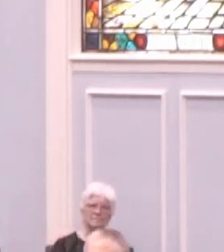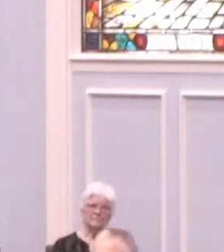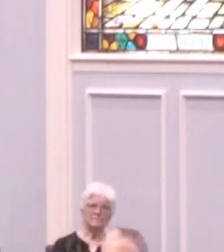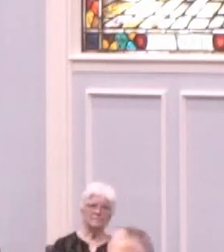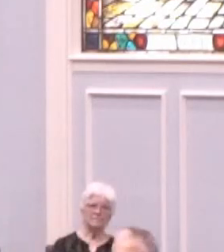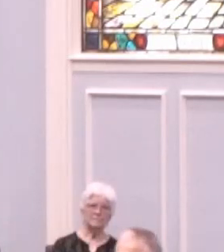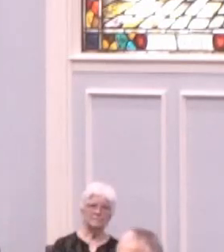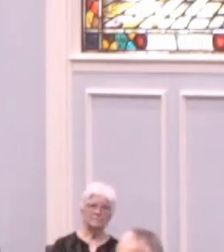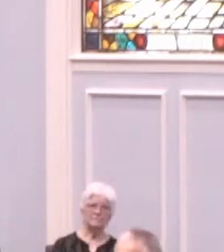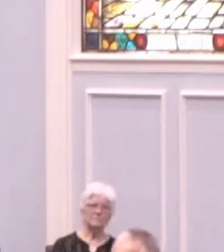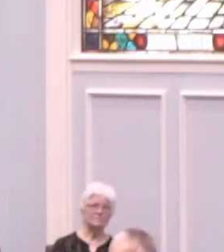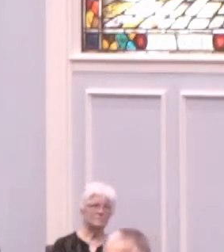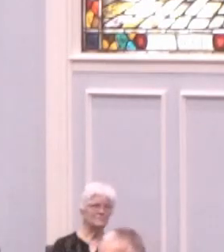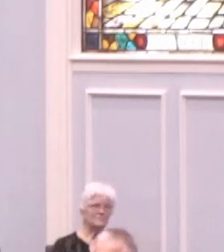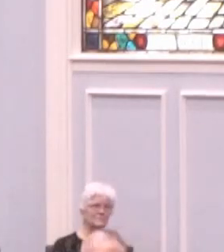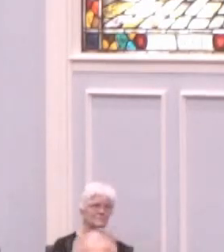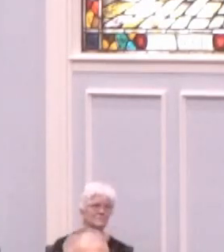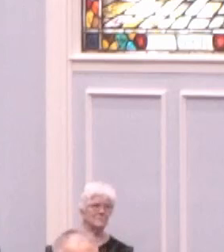there, no